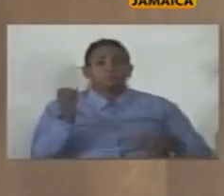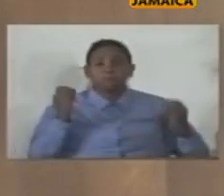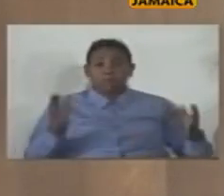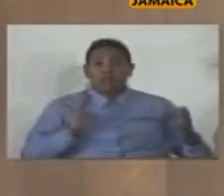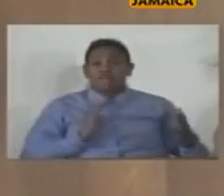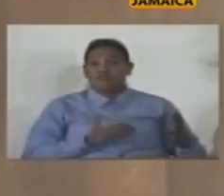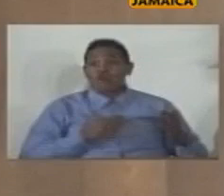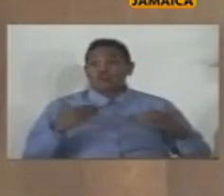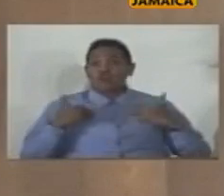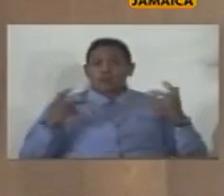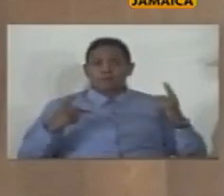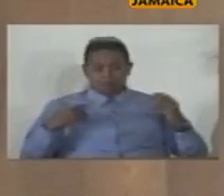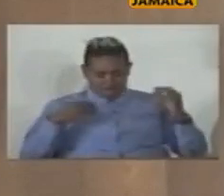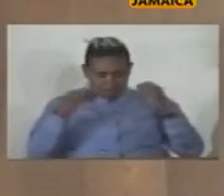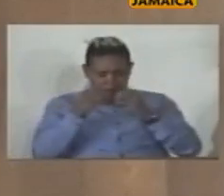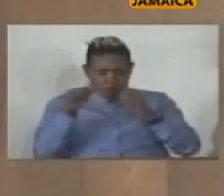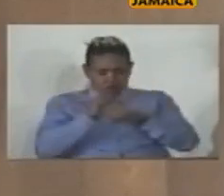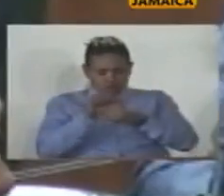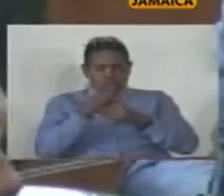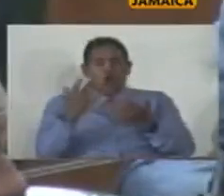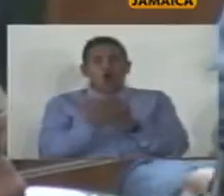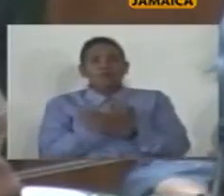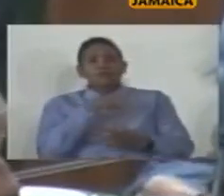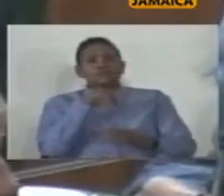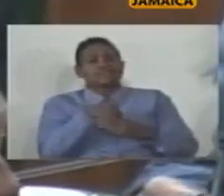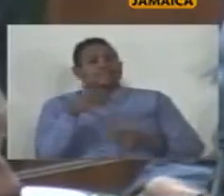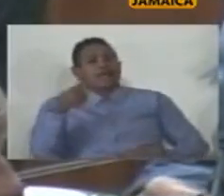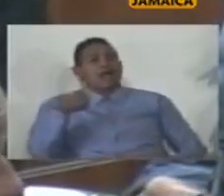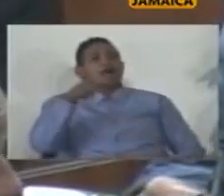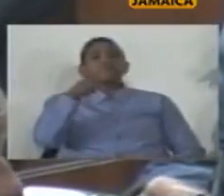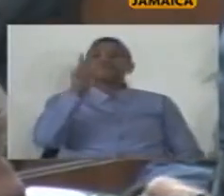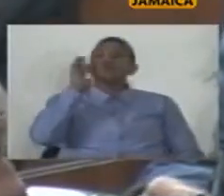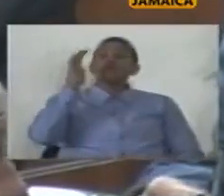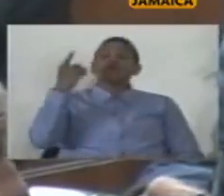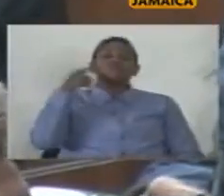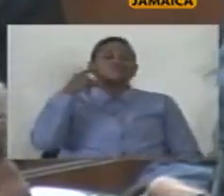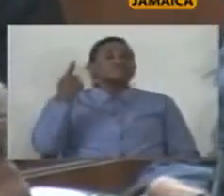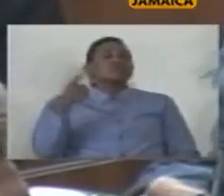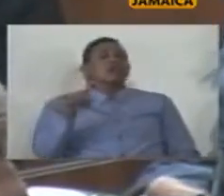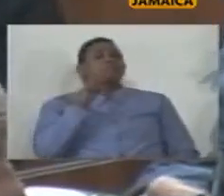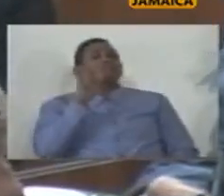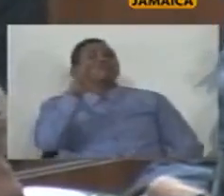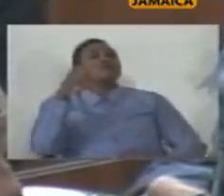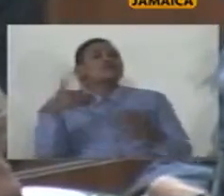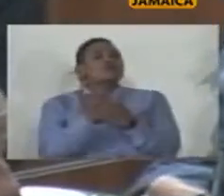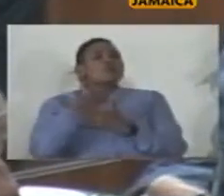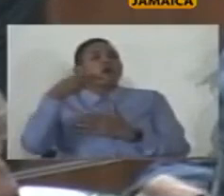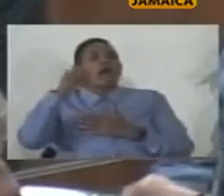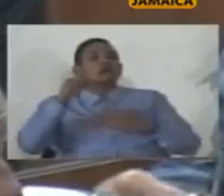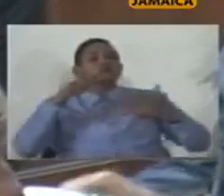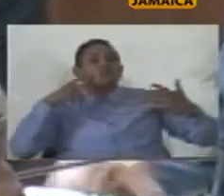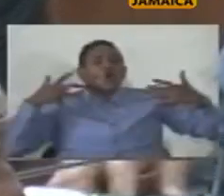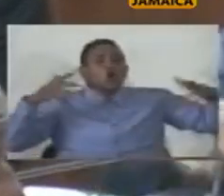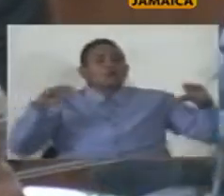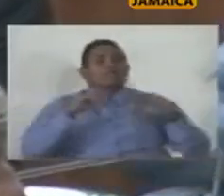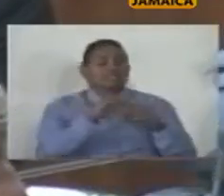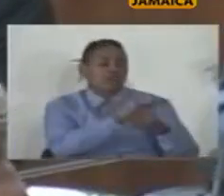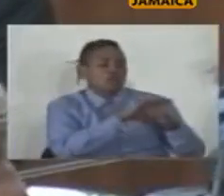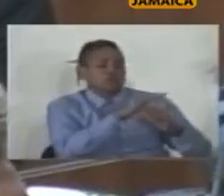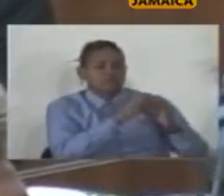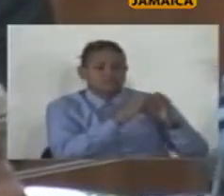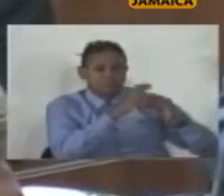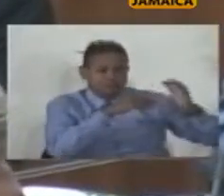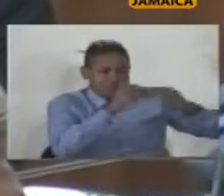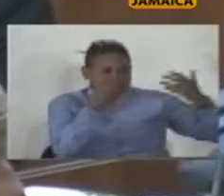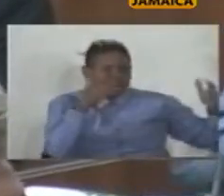people have more training opportunities. During the year, Mr. Speaker, 3 new high schools were completed in the constituency.